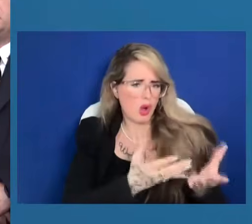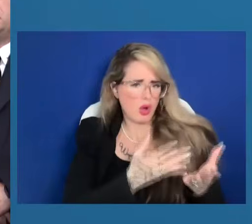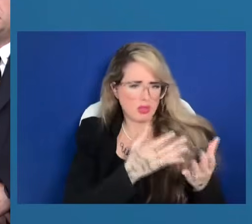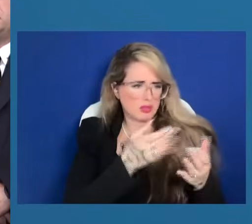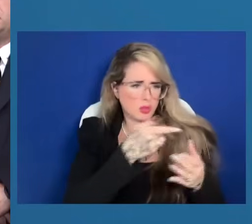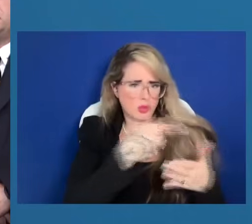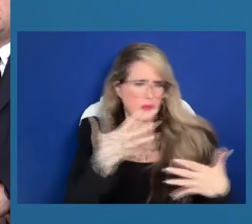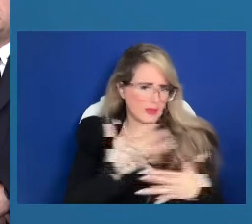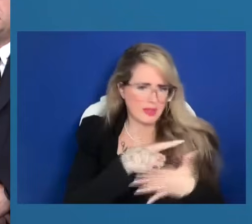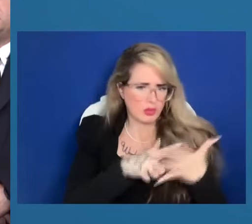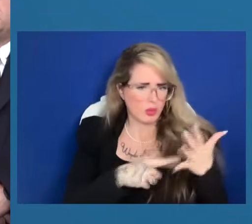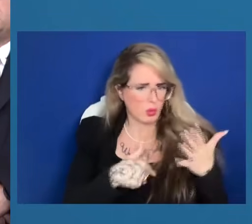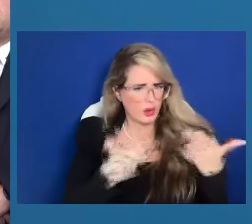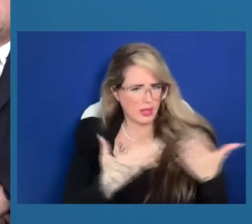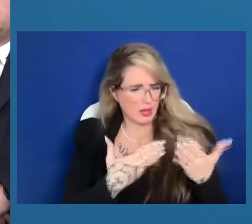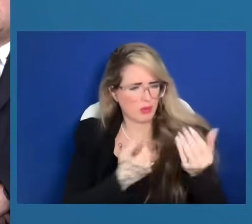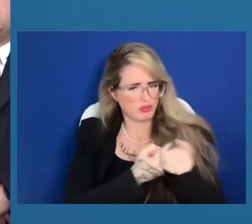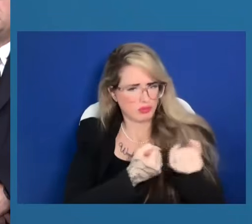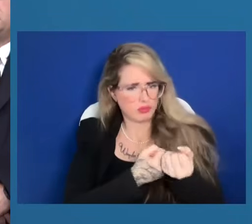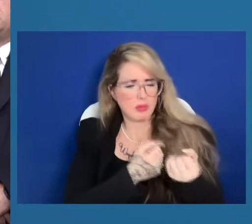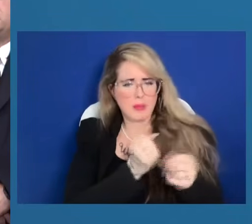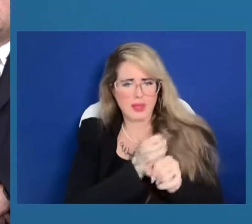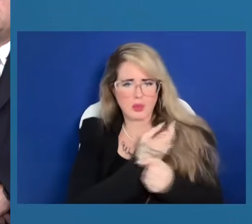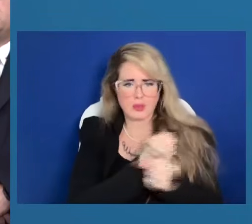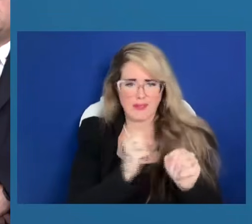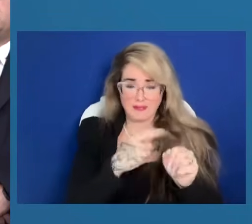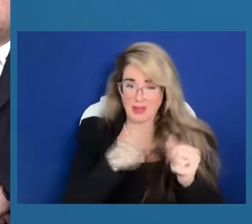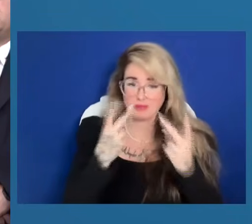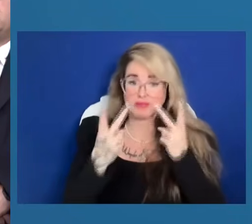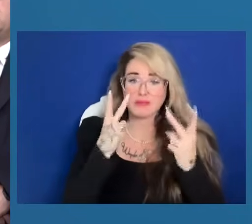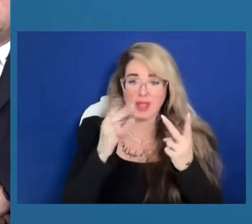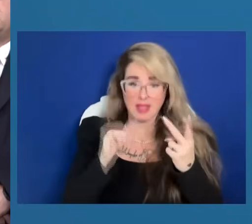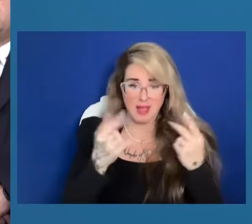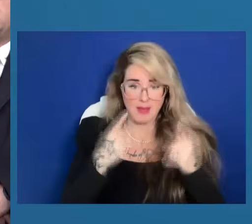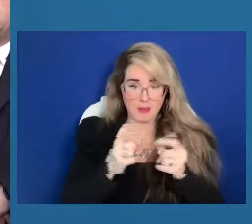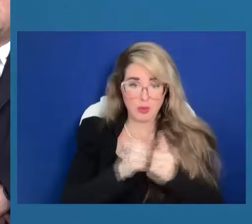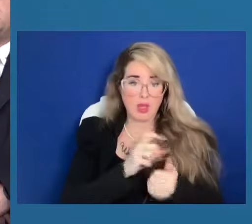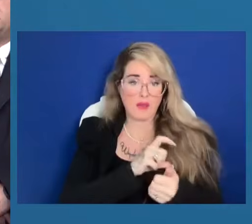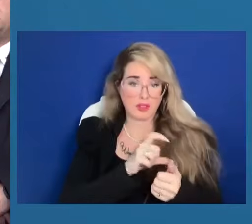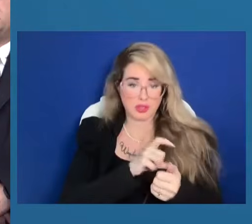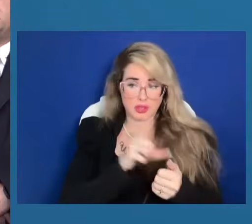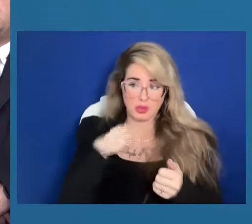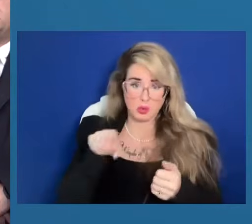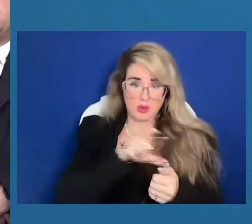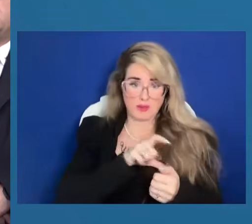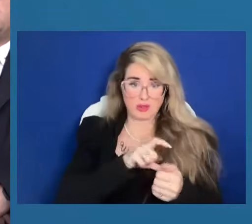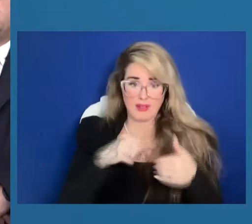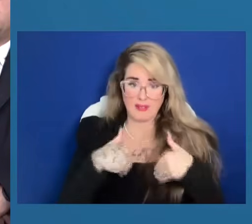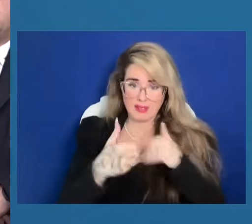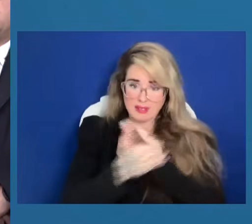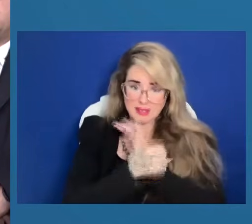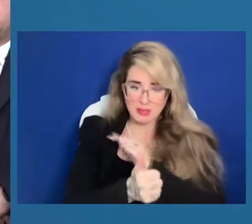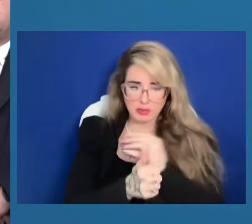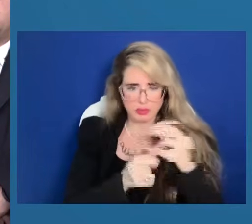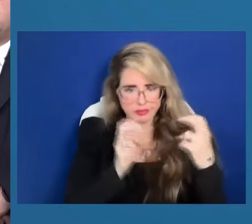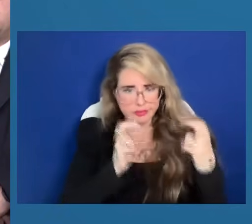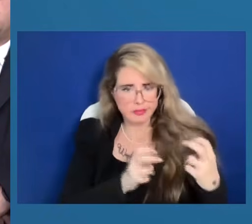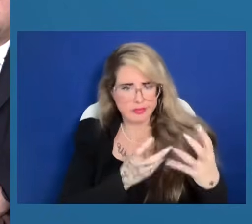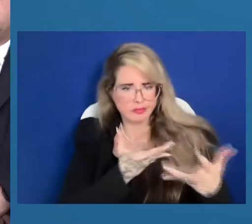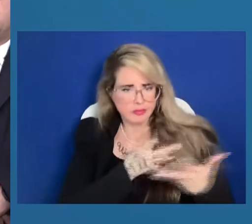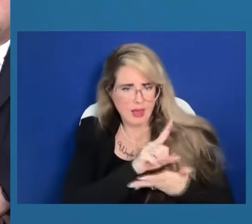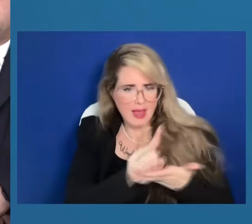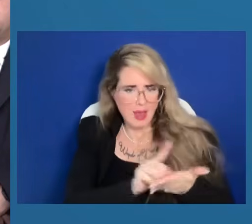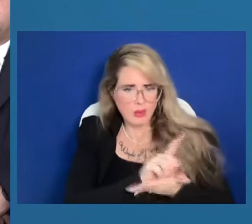that firsthand with the officers that ultimately I supervise, the skills they have to spend hours to talk somebody out of